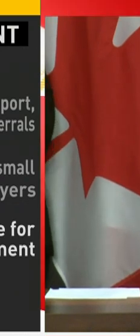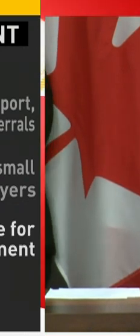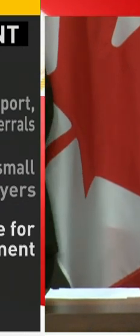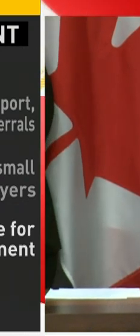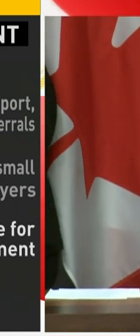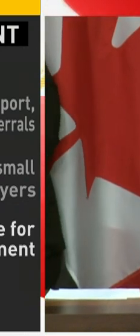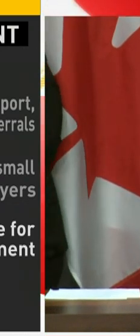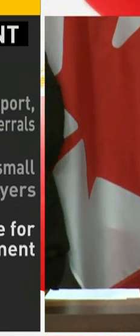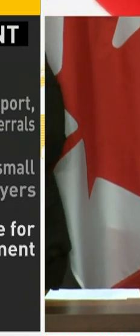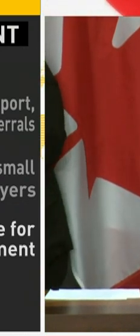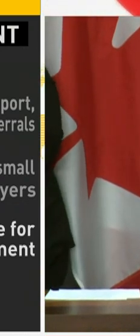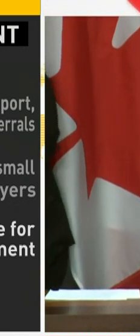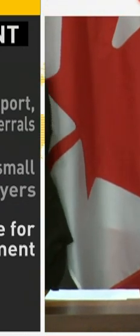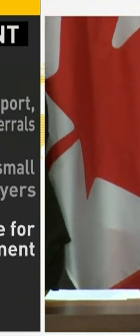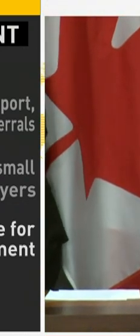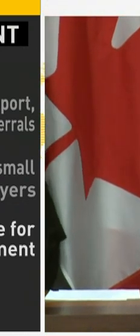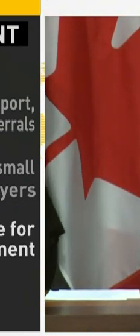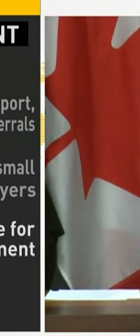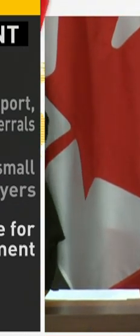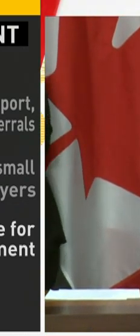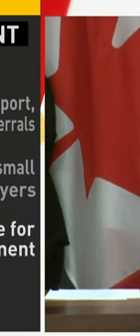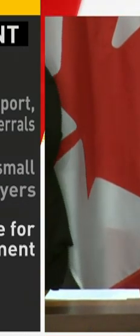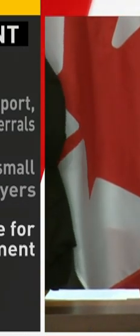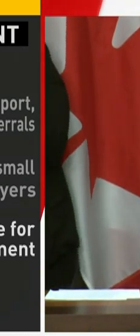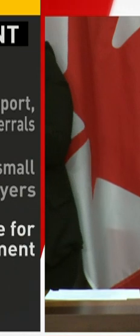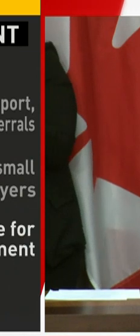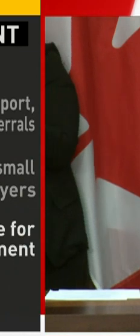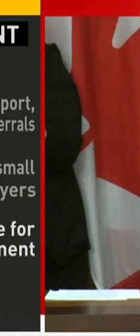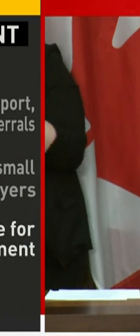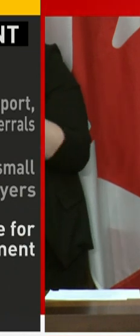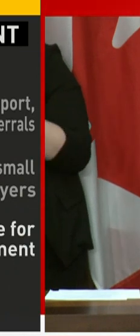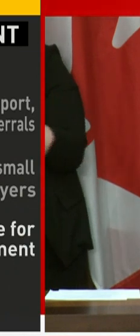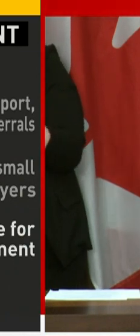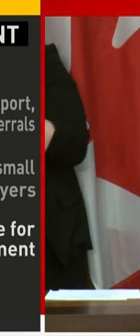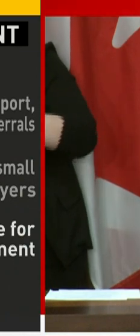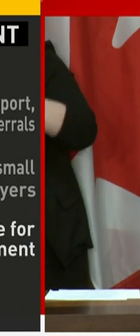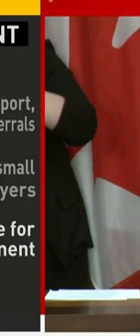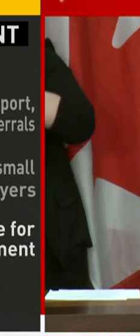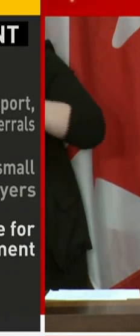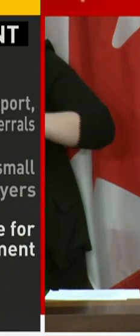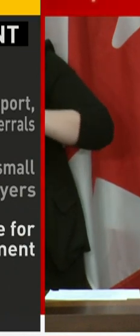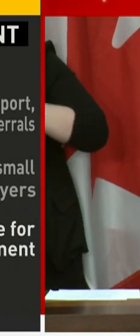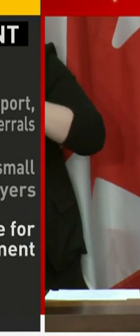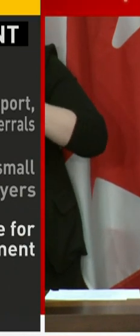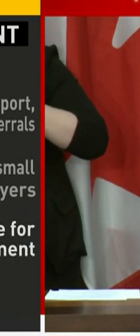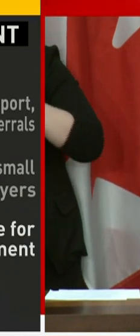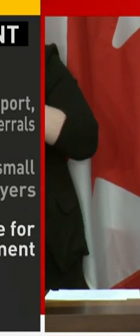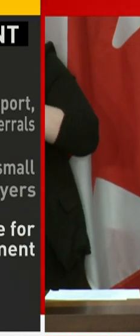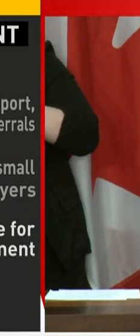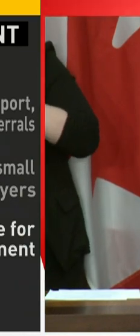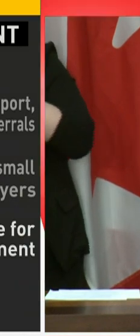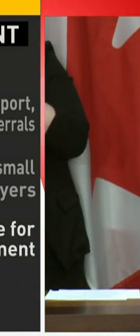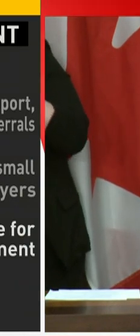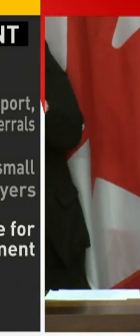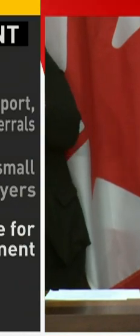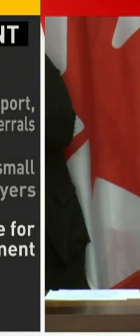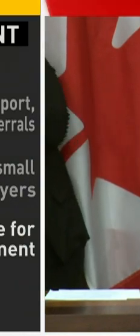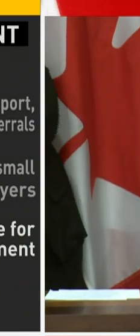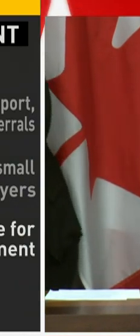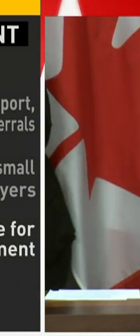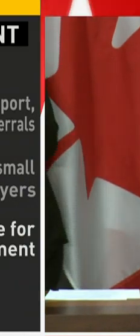because we're going to have to reconsider the information as it comes out. And that's going to be quite important for dealing with this